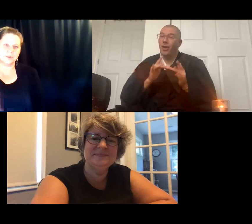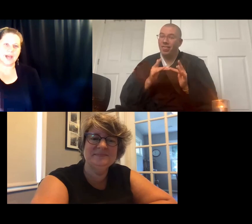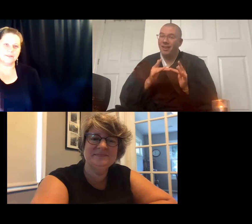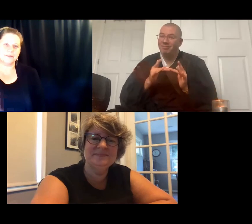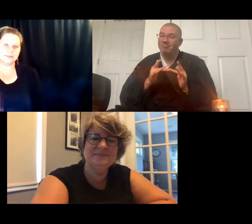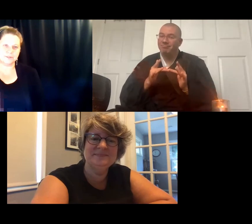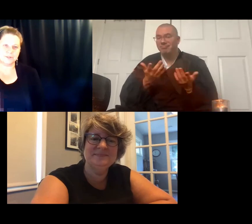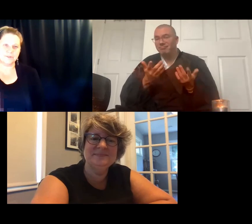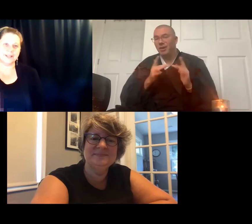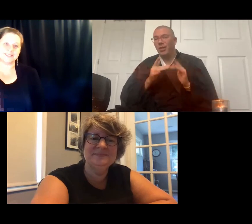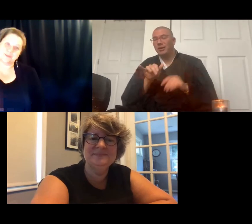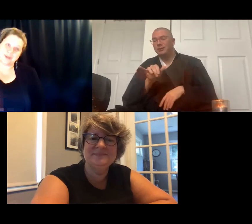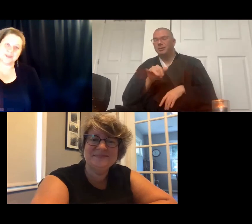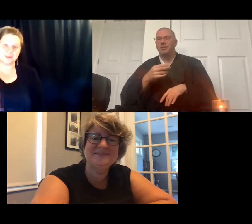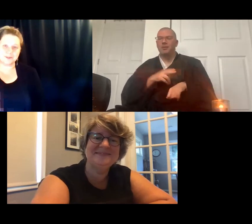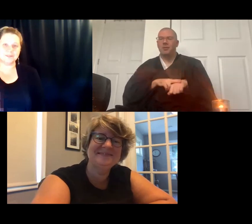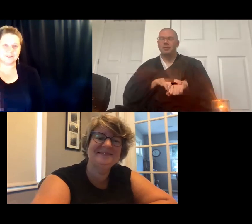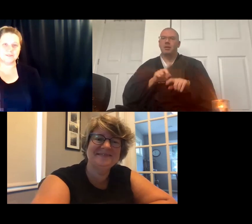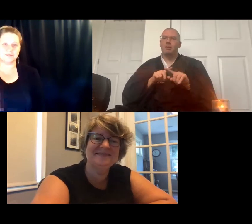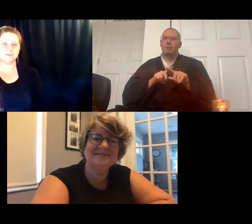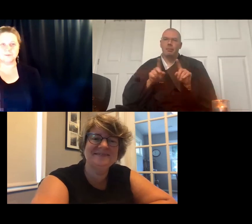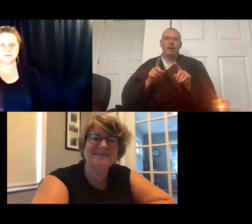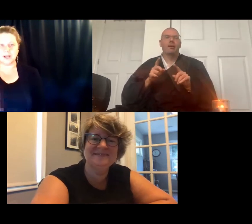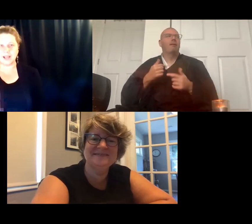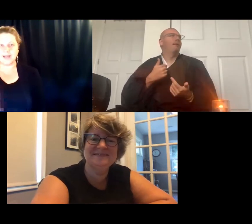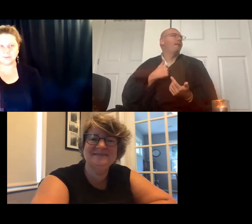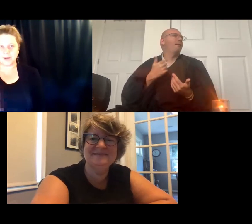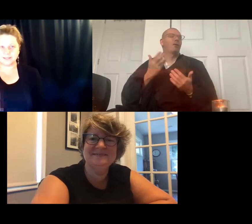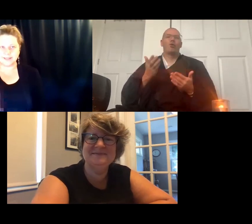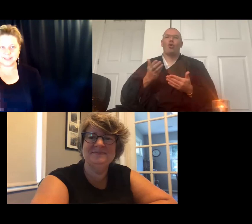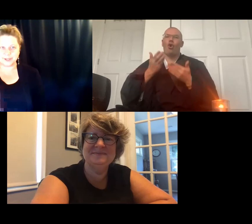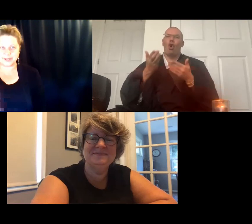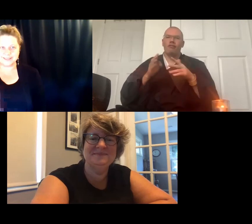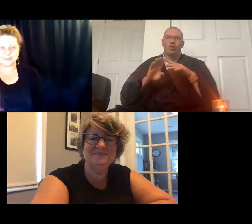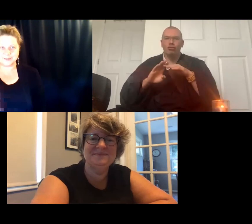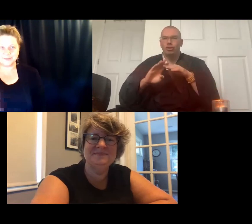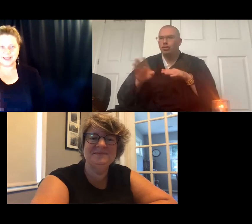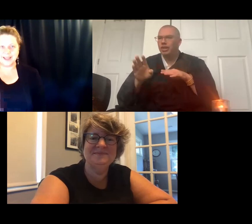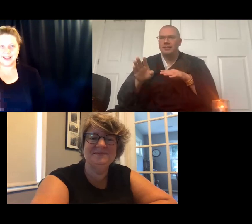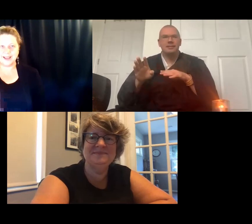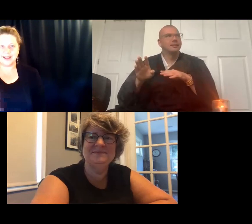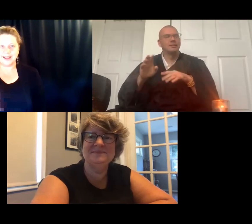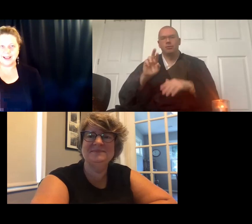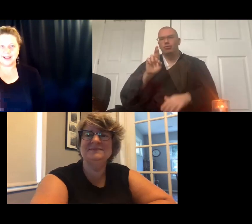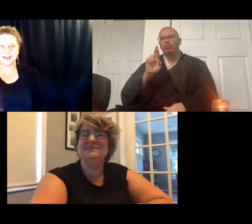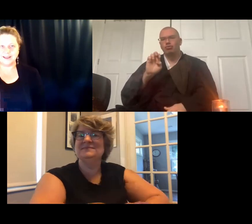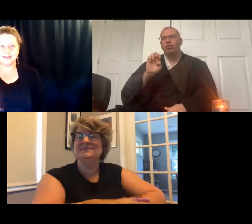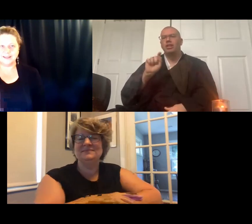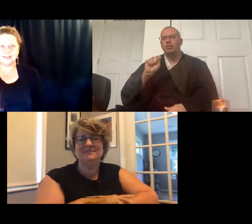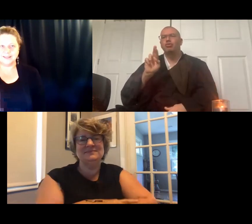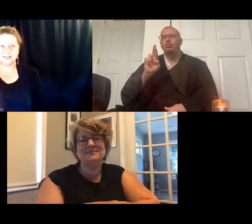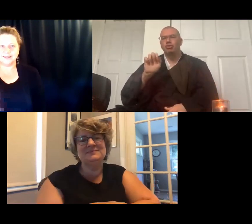So we have 2 different places. We also do have our practice on the internet.